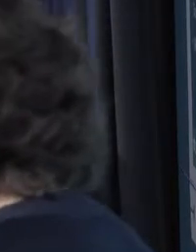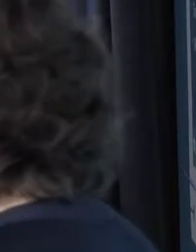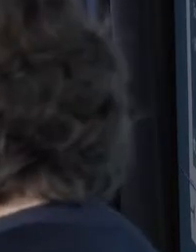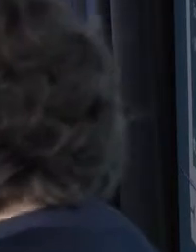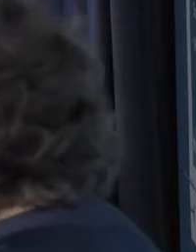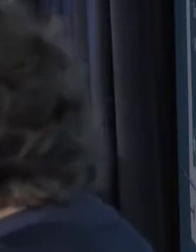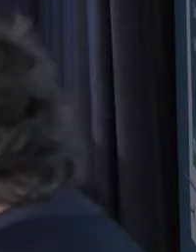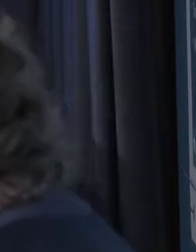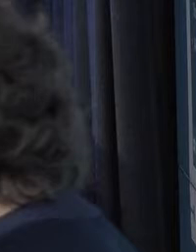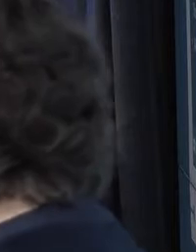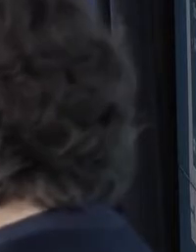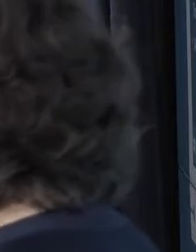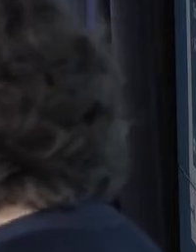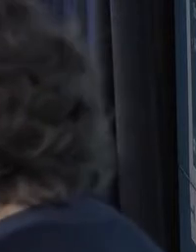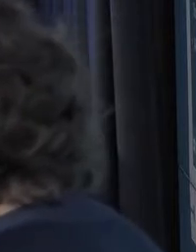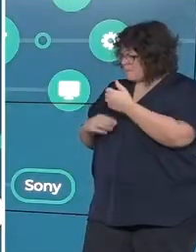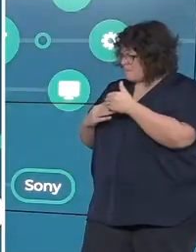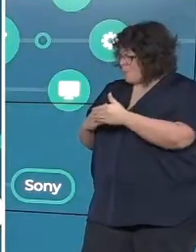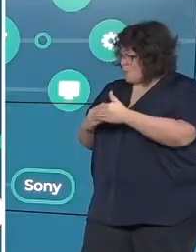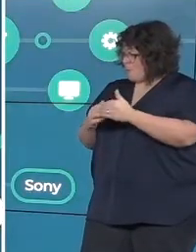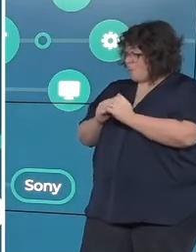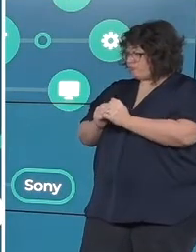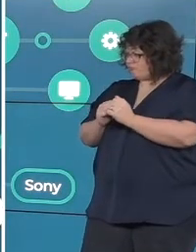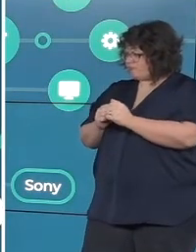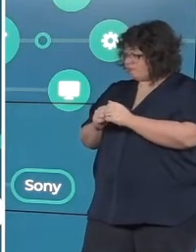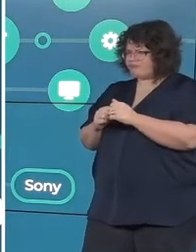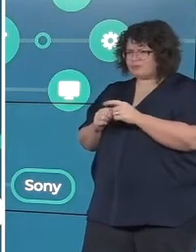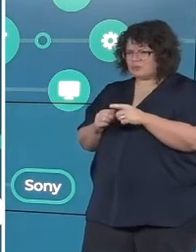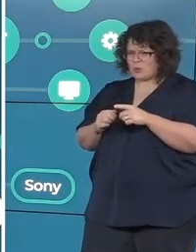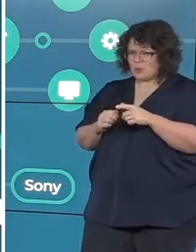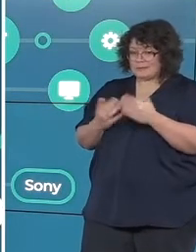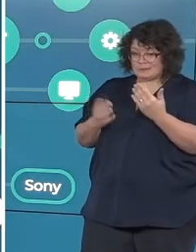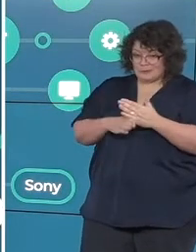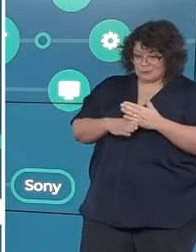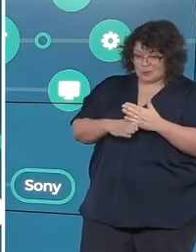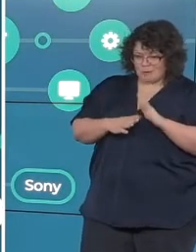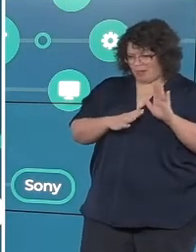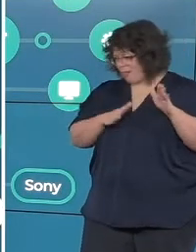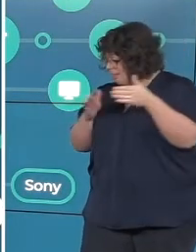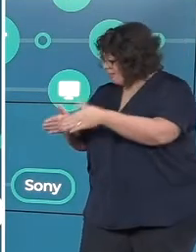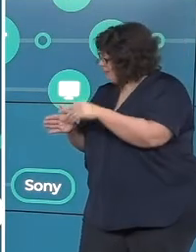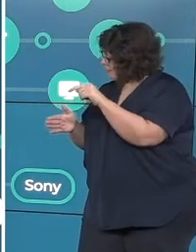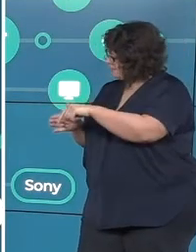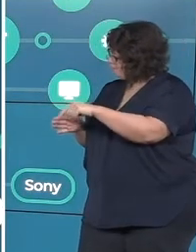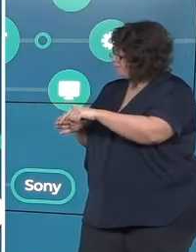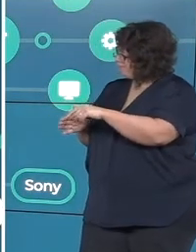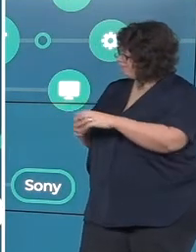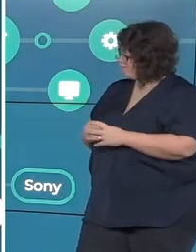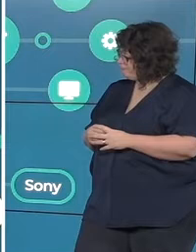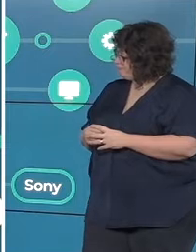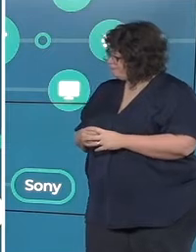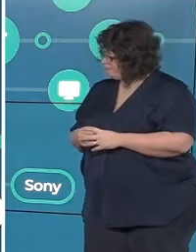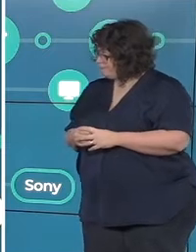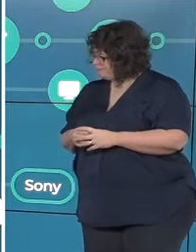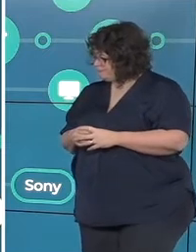up. And then, after time, having a number of issues, really, challenges in using our inaccessible internal systems, not being able to do my